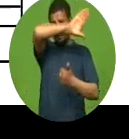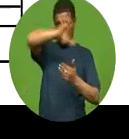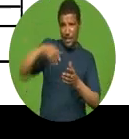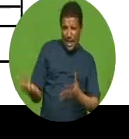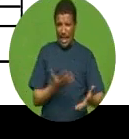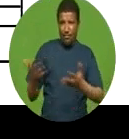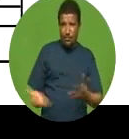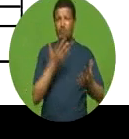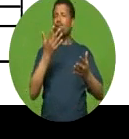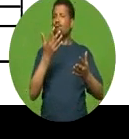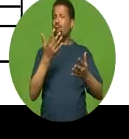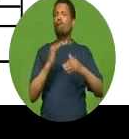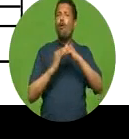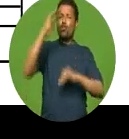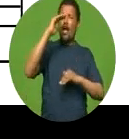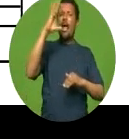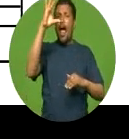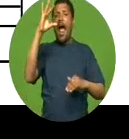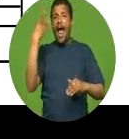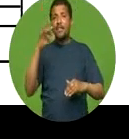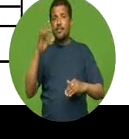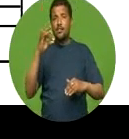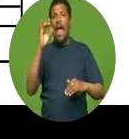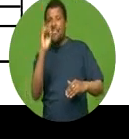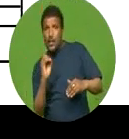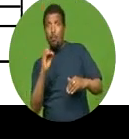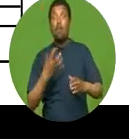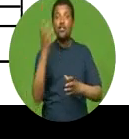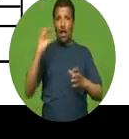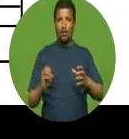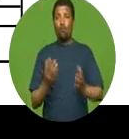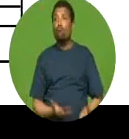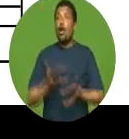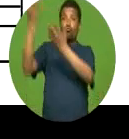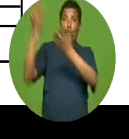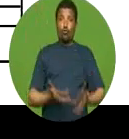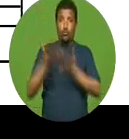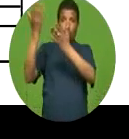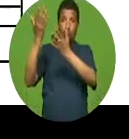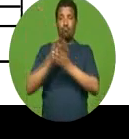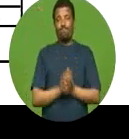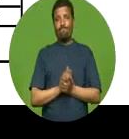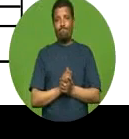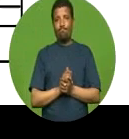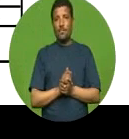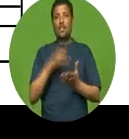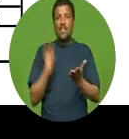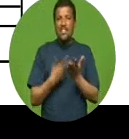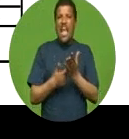generated more than 80% of the total export earnings, employed